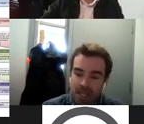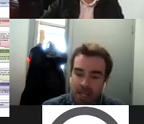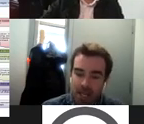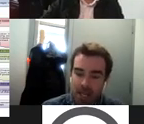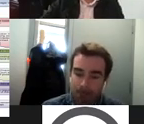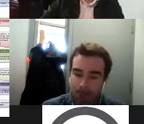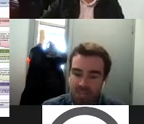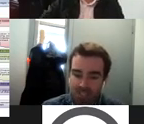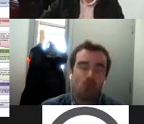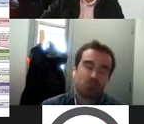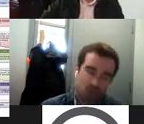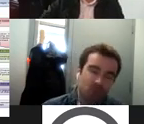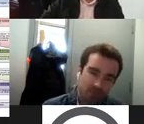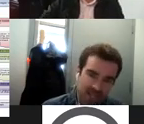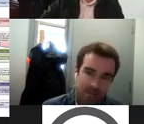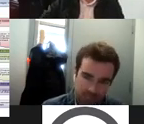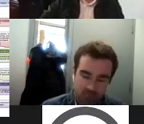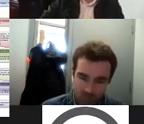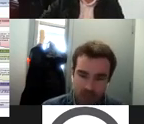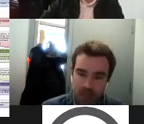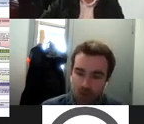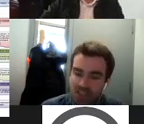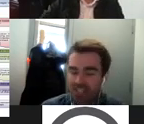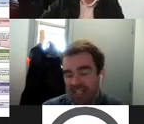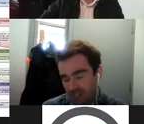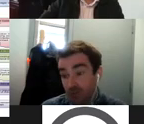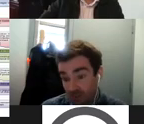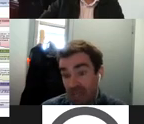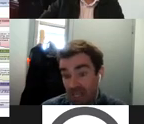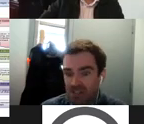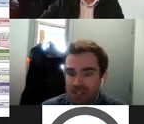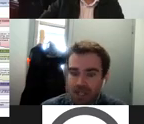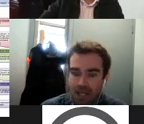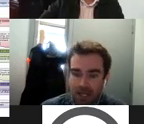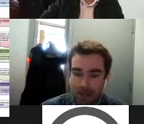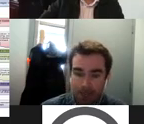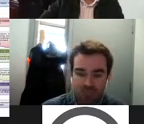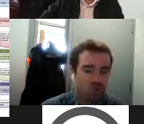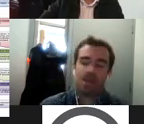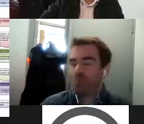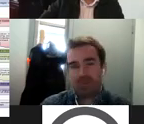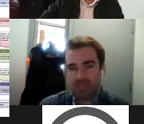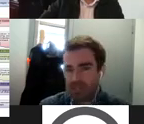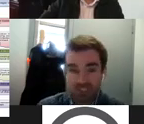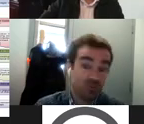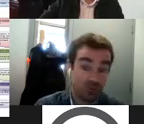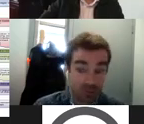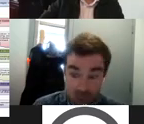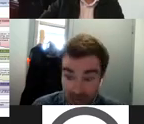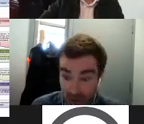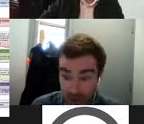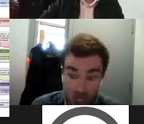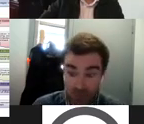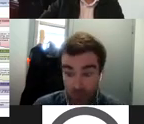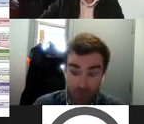infrequently, as folks are able to mitigate risk in less intrusive ways. For example, maybe a substitute